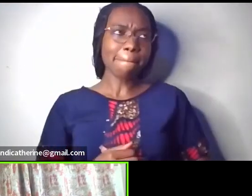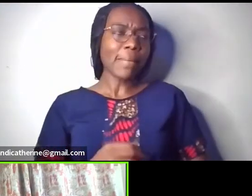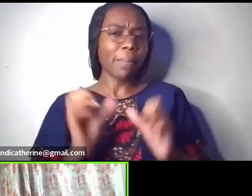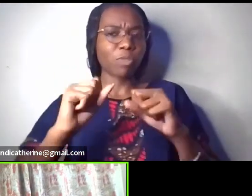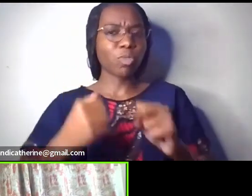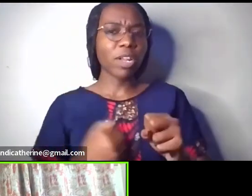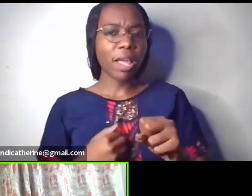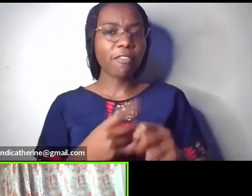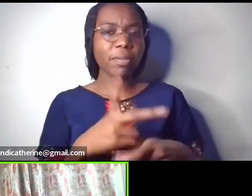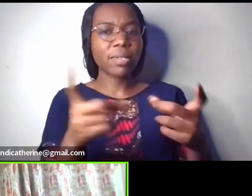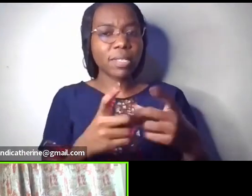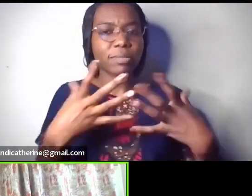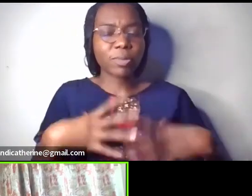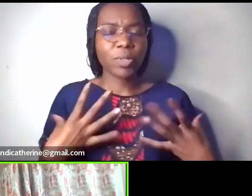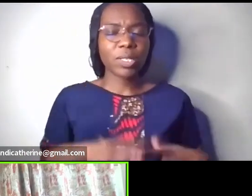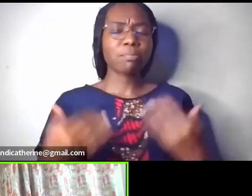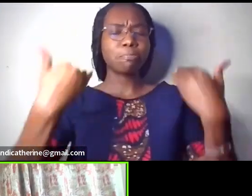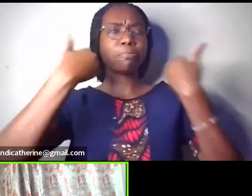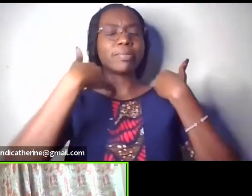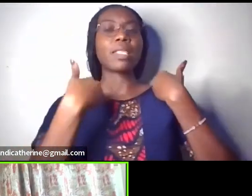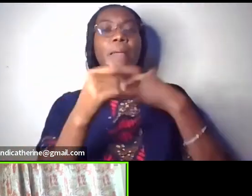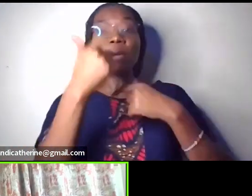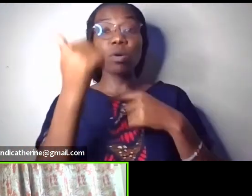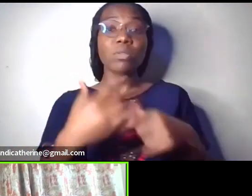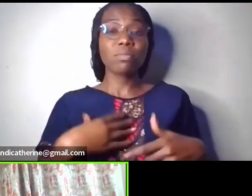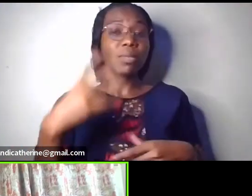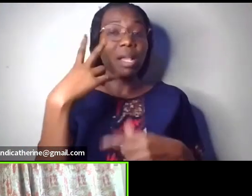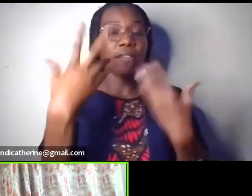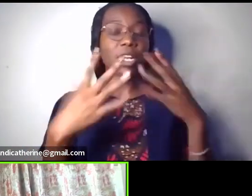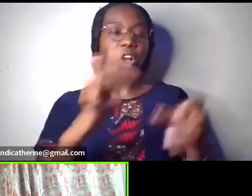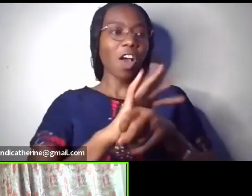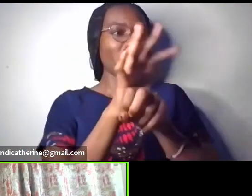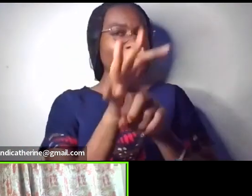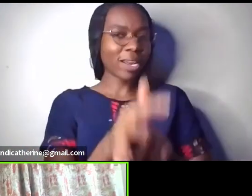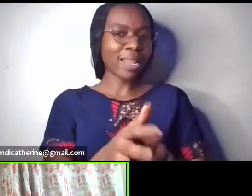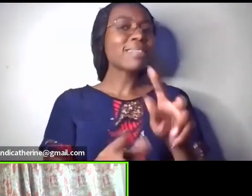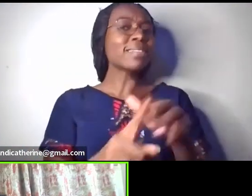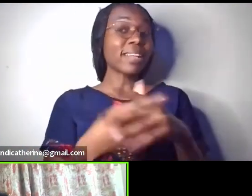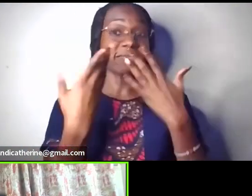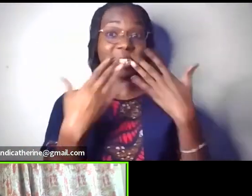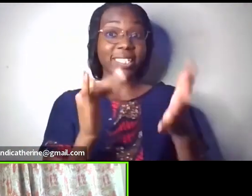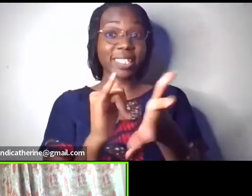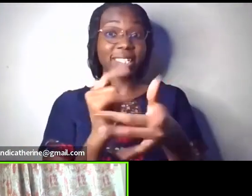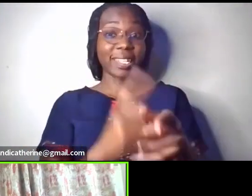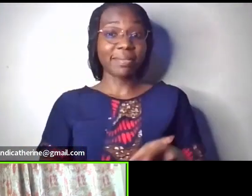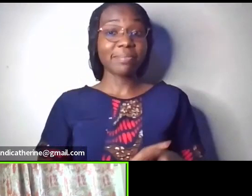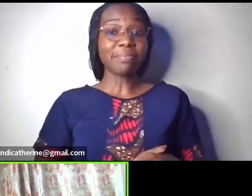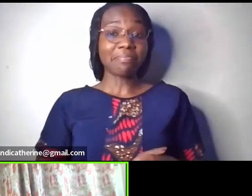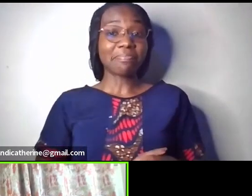an event that was coming to Nanyuki. Corona just started. I think the epidemic has just struck,